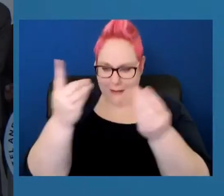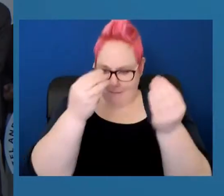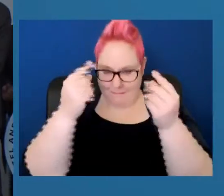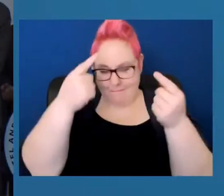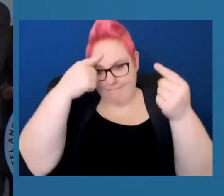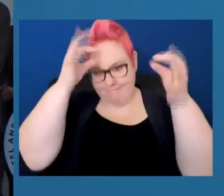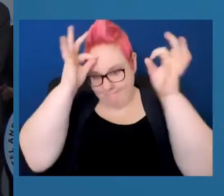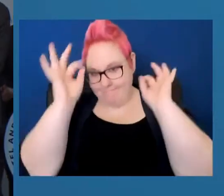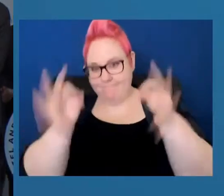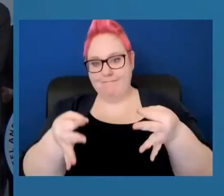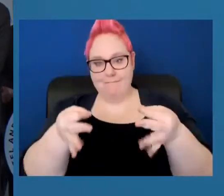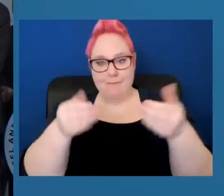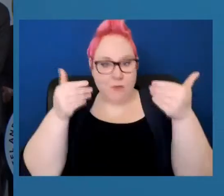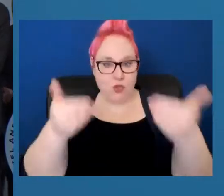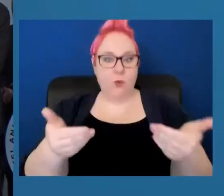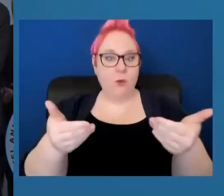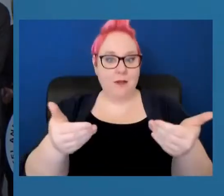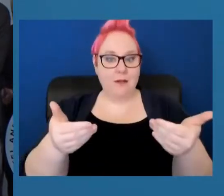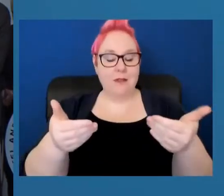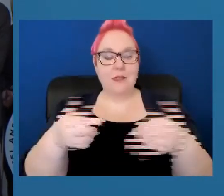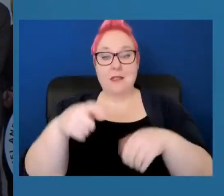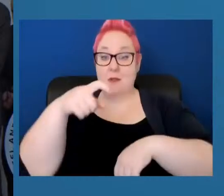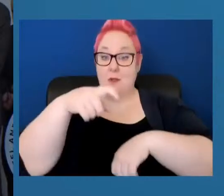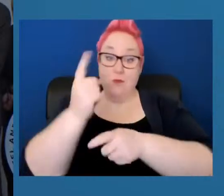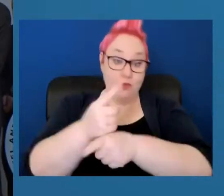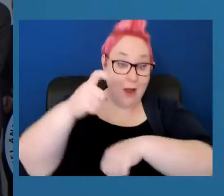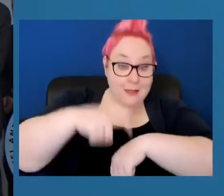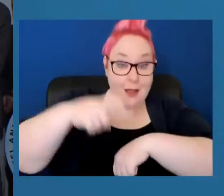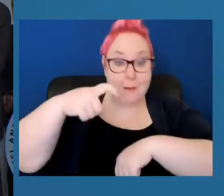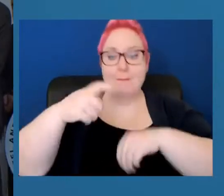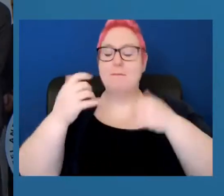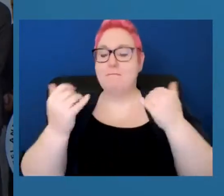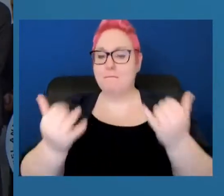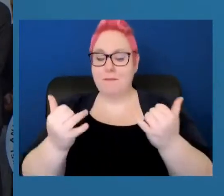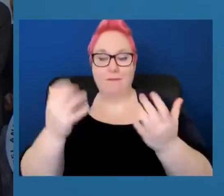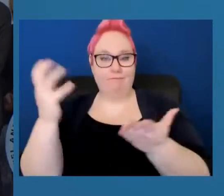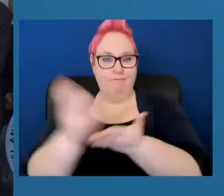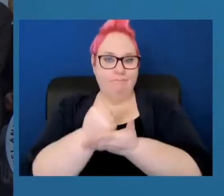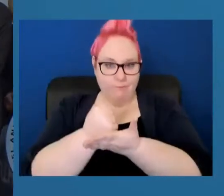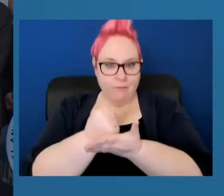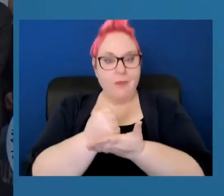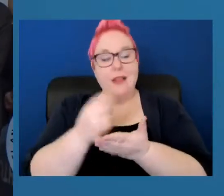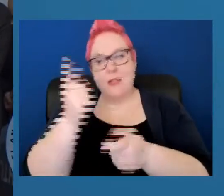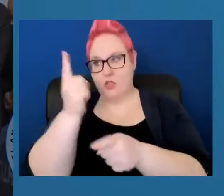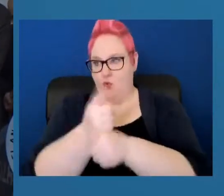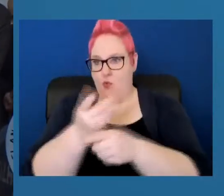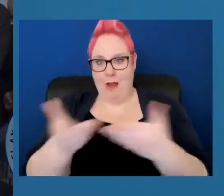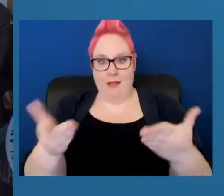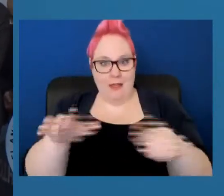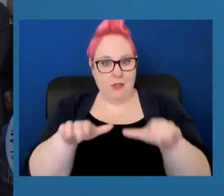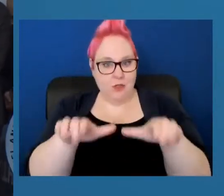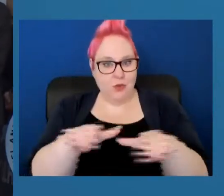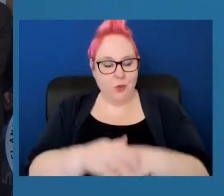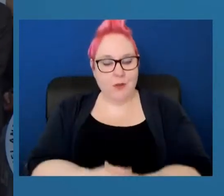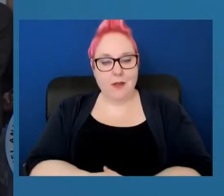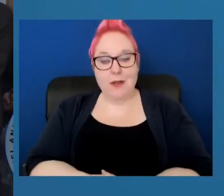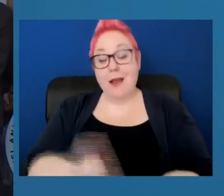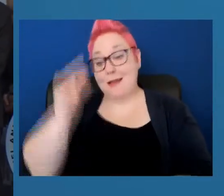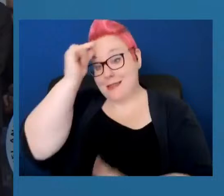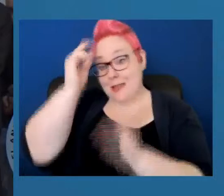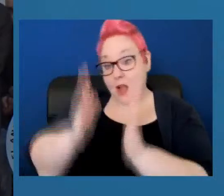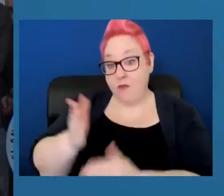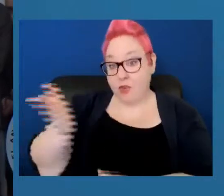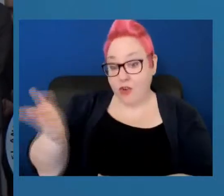this. This is the right time. This is the time to do it. It's the right thing to do. As the governor said, and as majority leader just